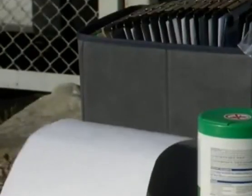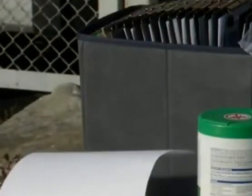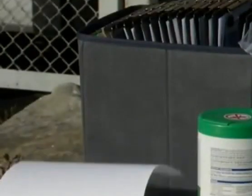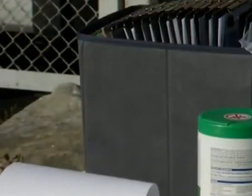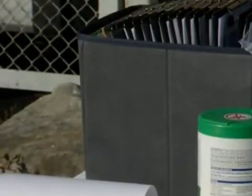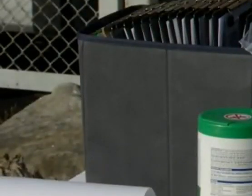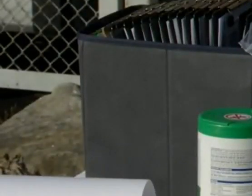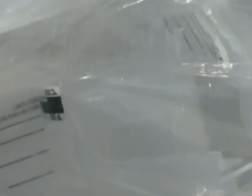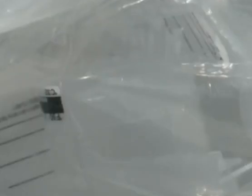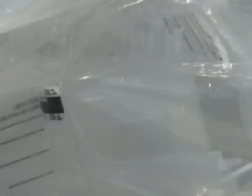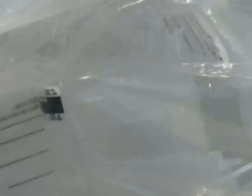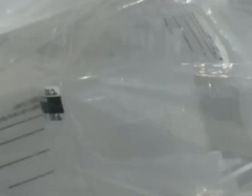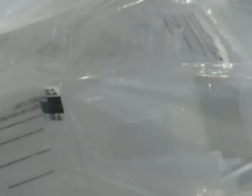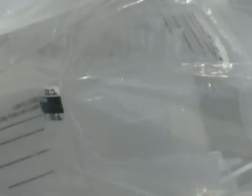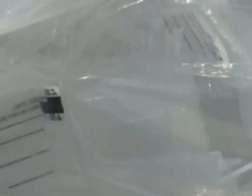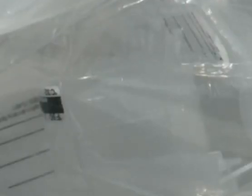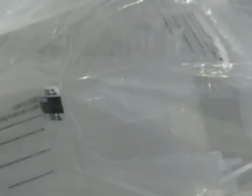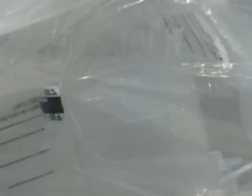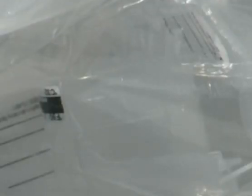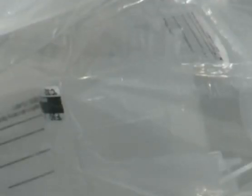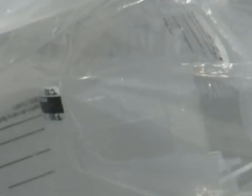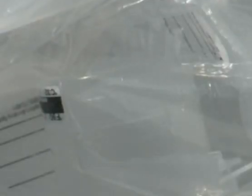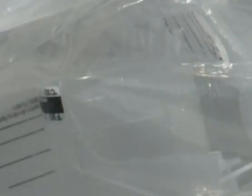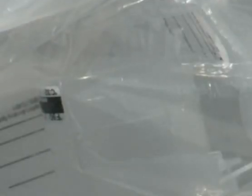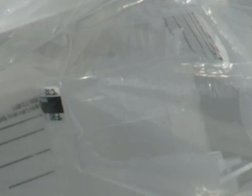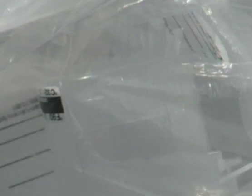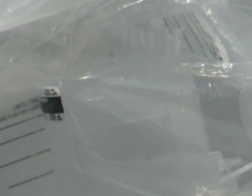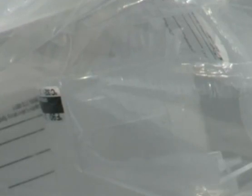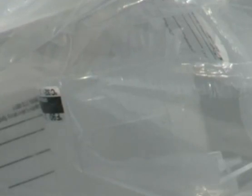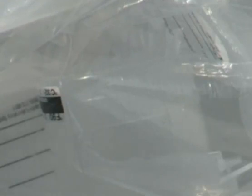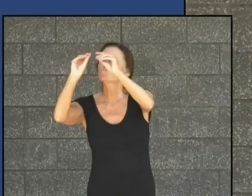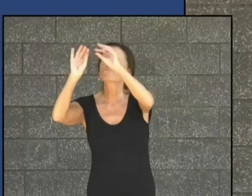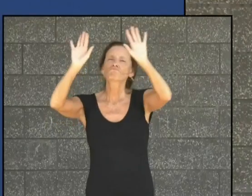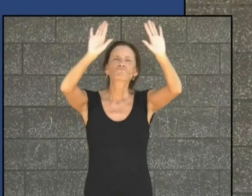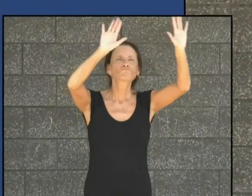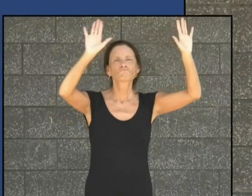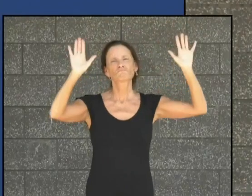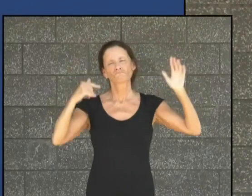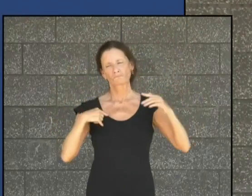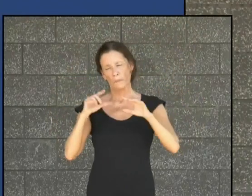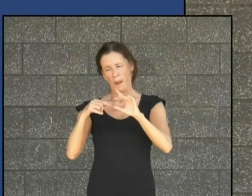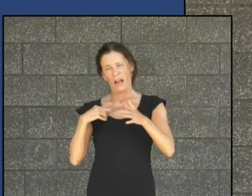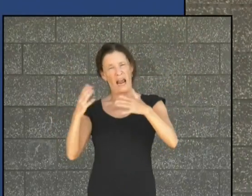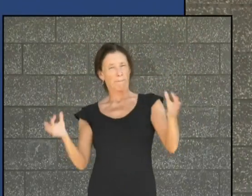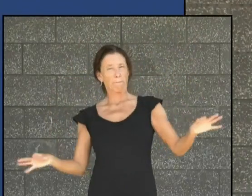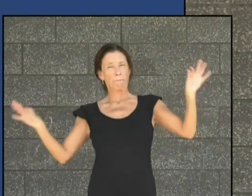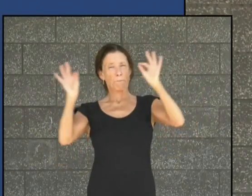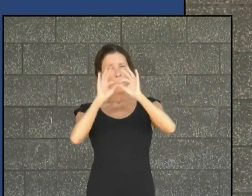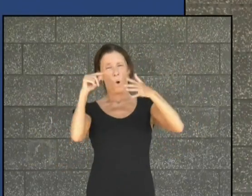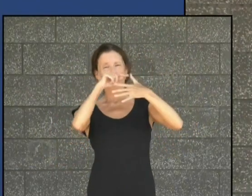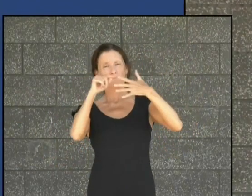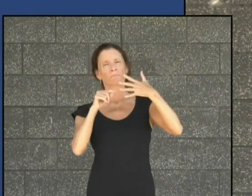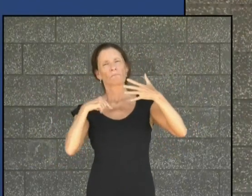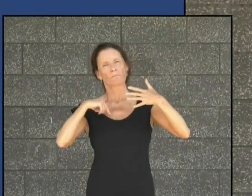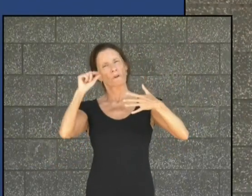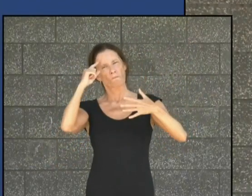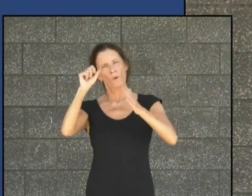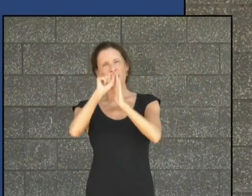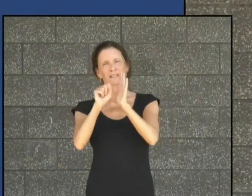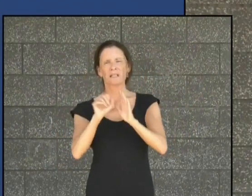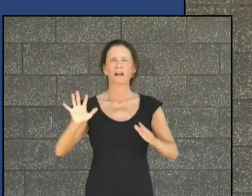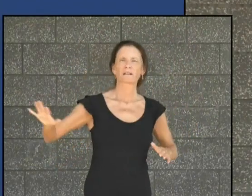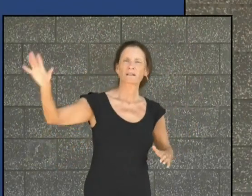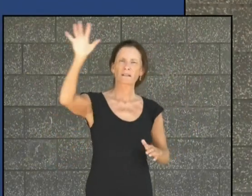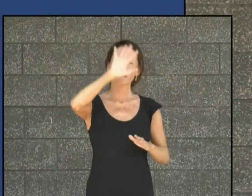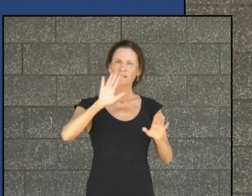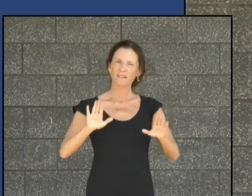who call with similar questions and may recommend testing or quarantining. The state is doing what